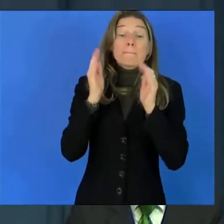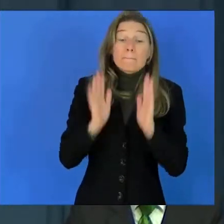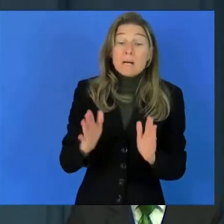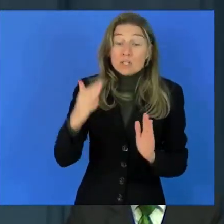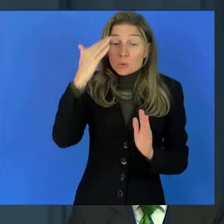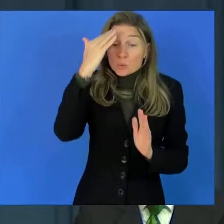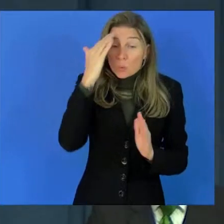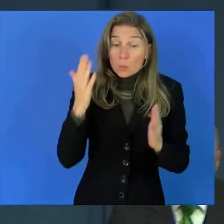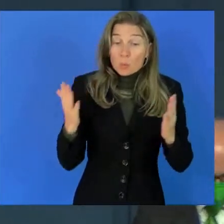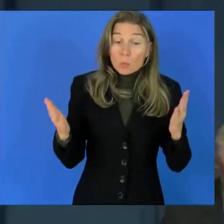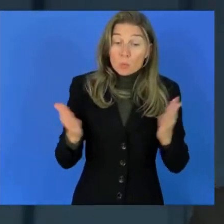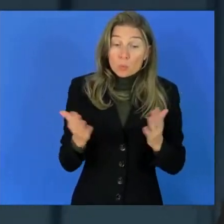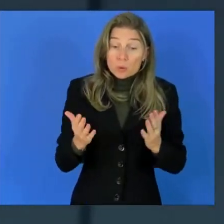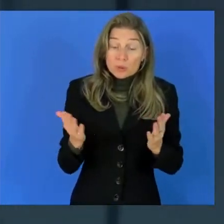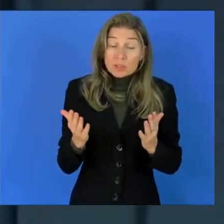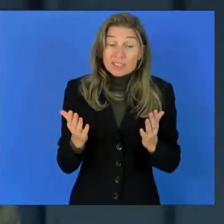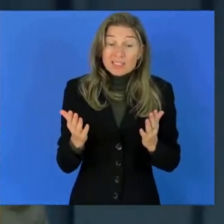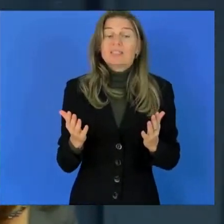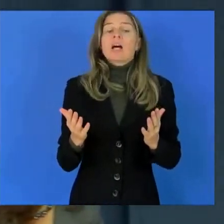zeroproject.org.